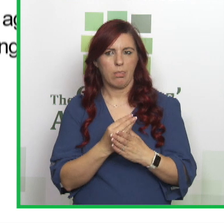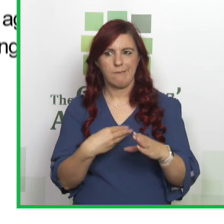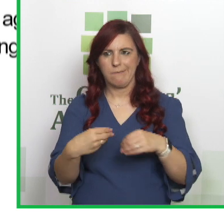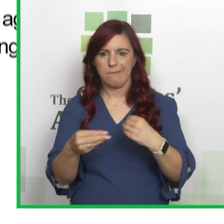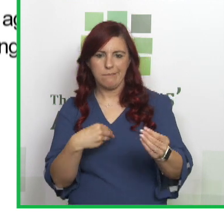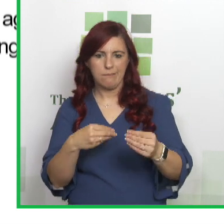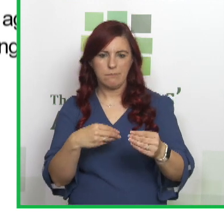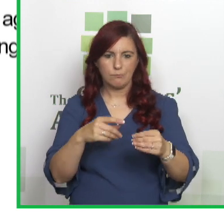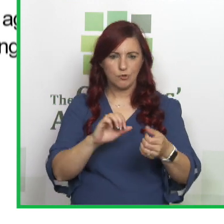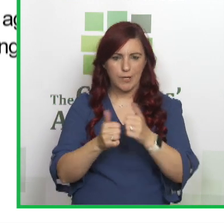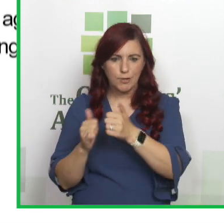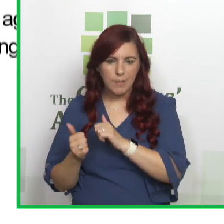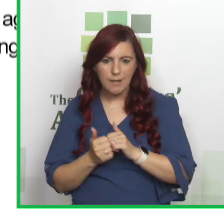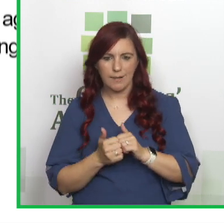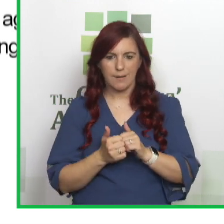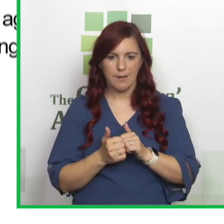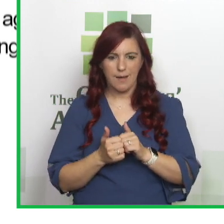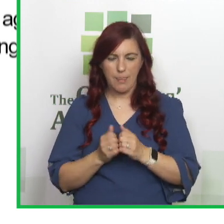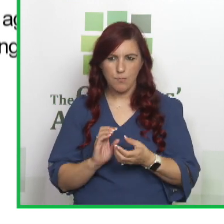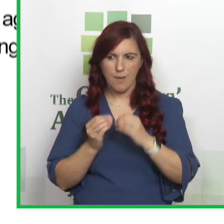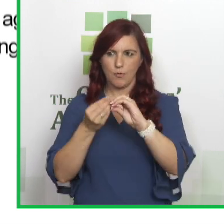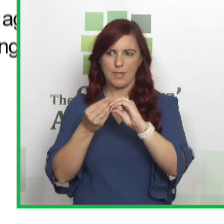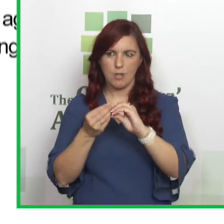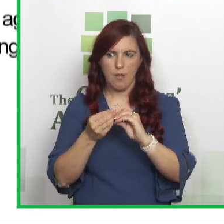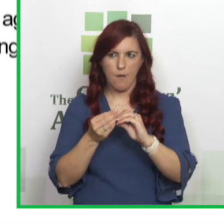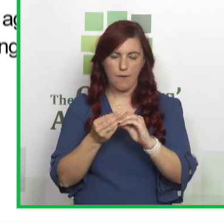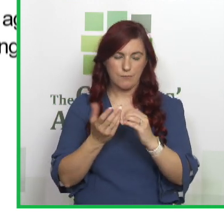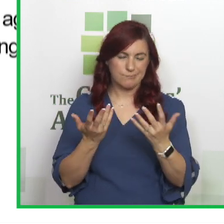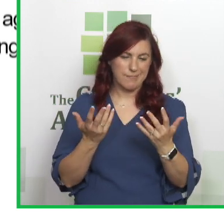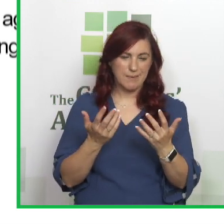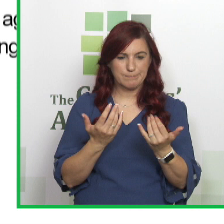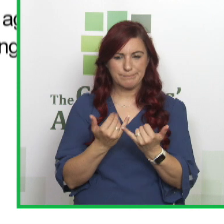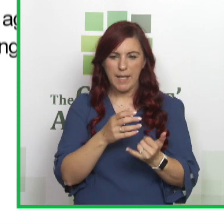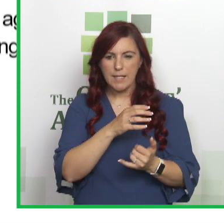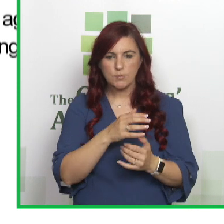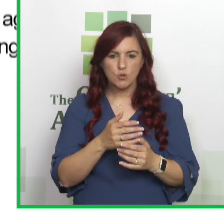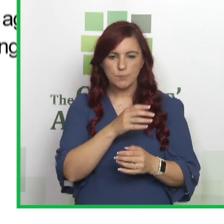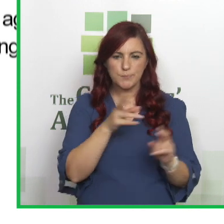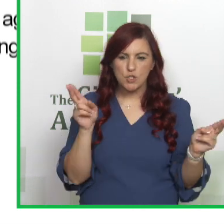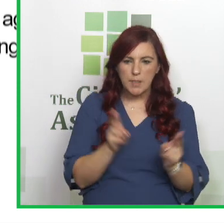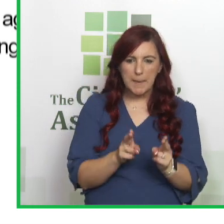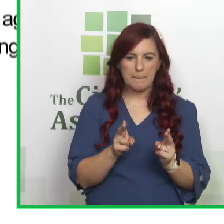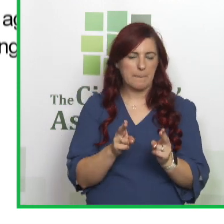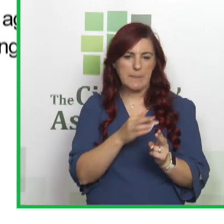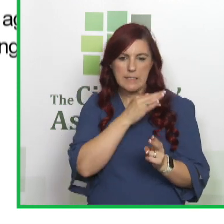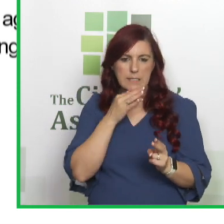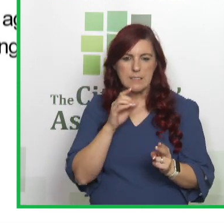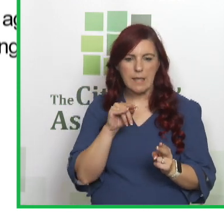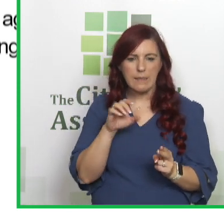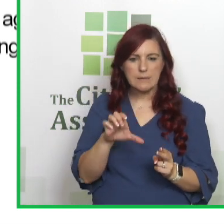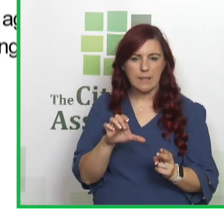models and the proliferation of cheap synthetic drugs that are easy to bring to market. Drug traffickers and cartels are